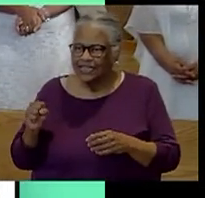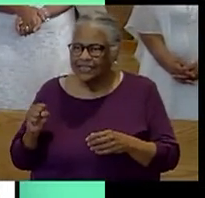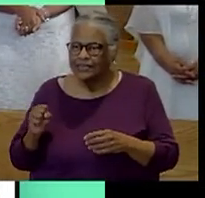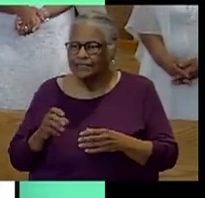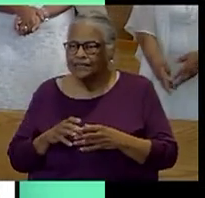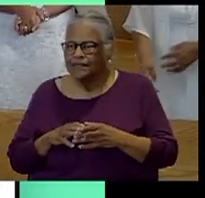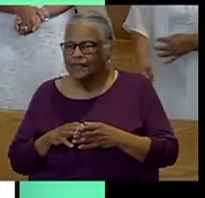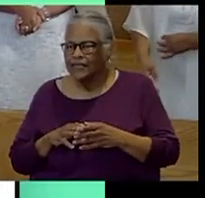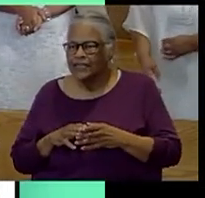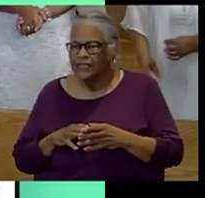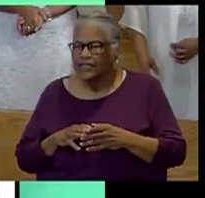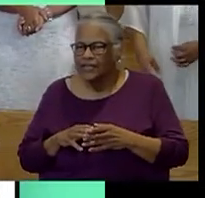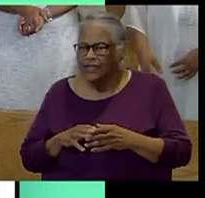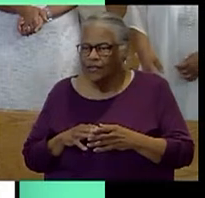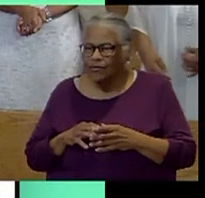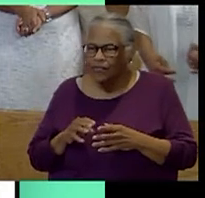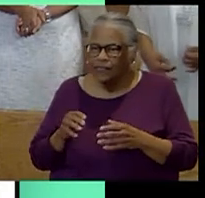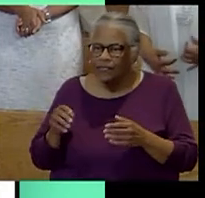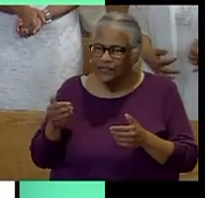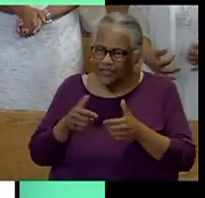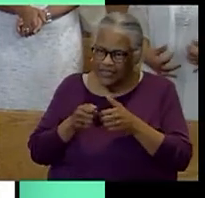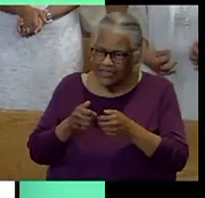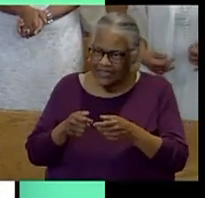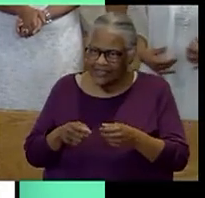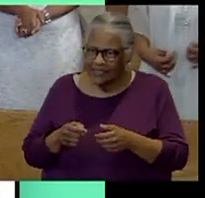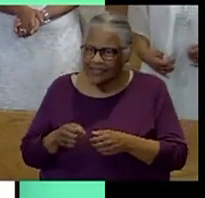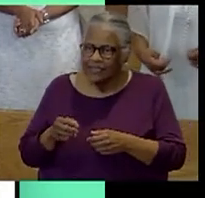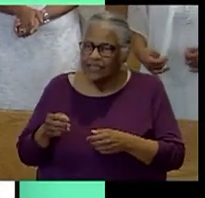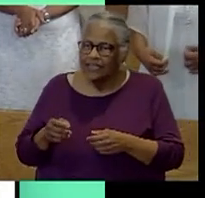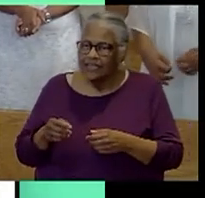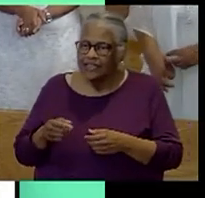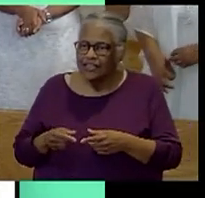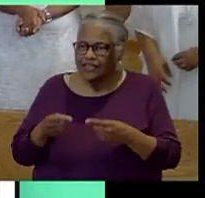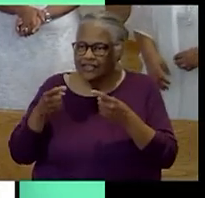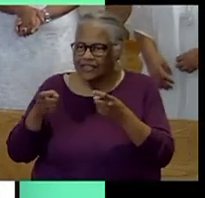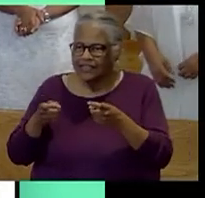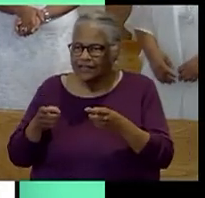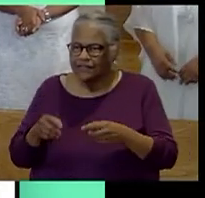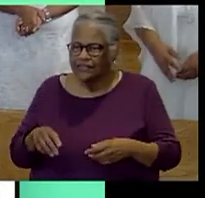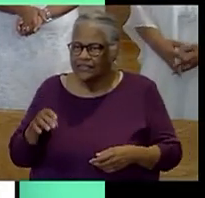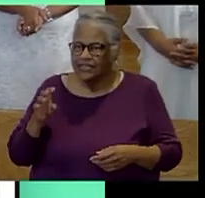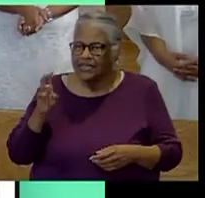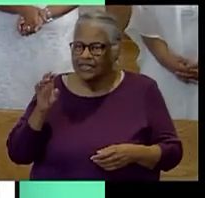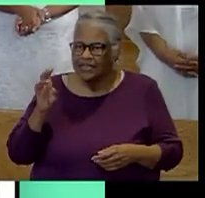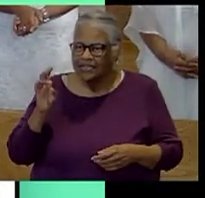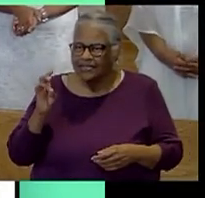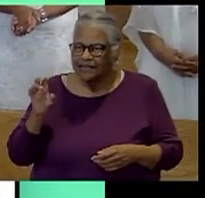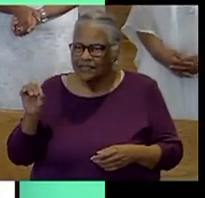mtpleasantbc.org. You can text the word give to the number